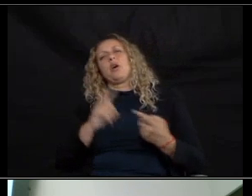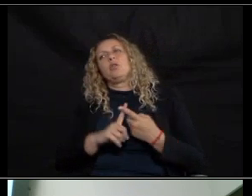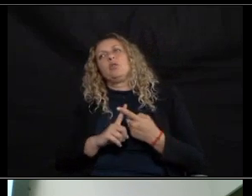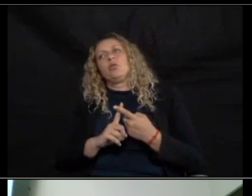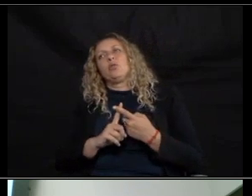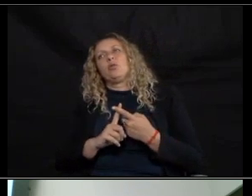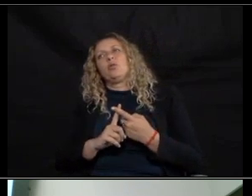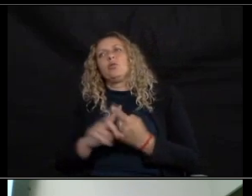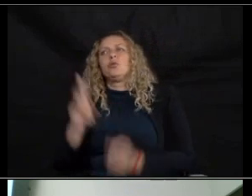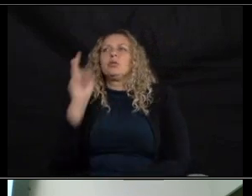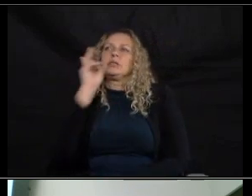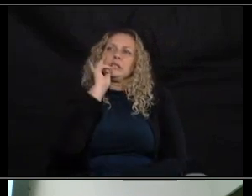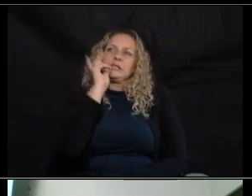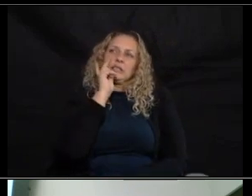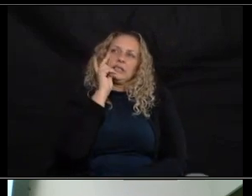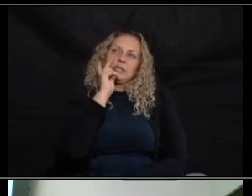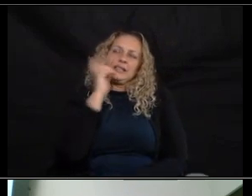see